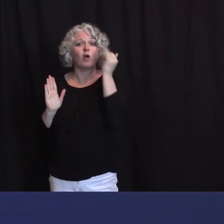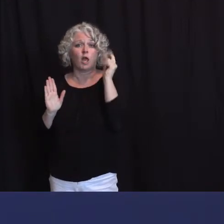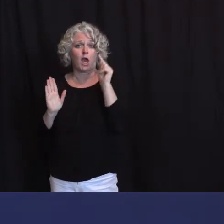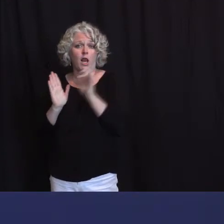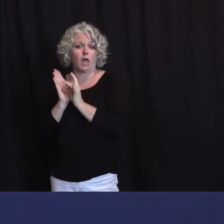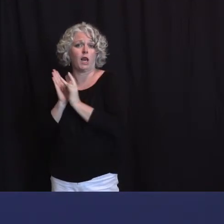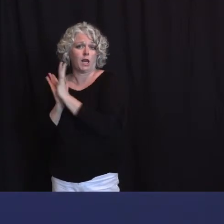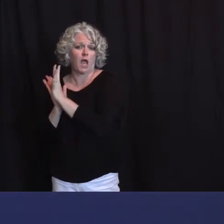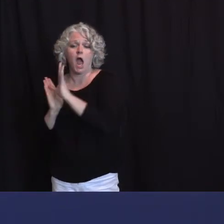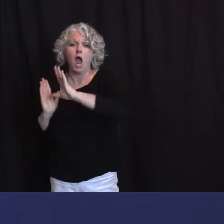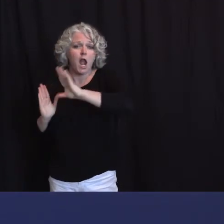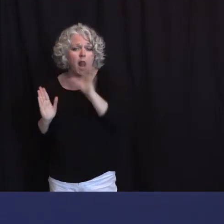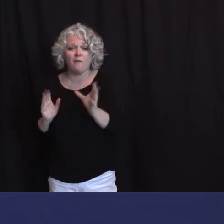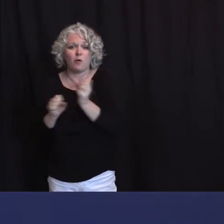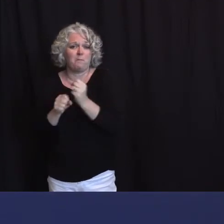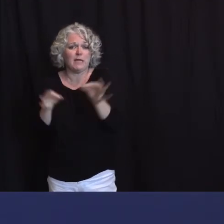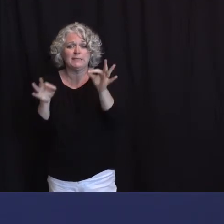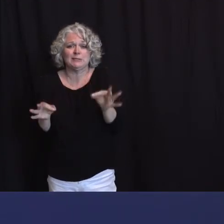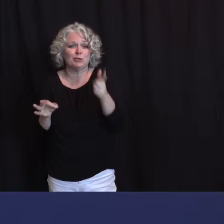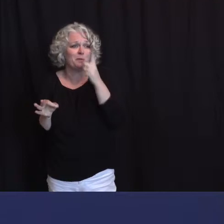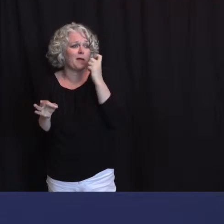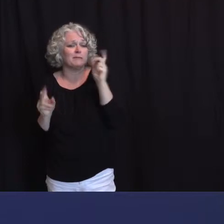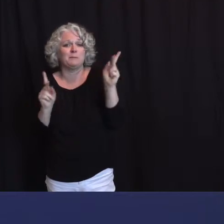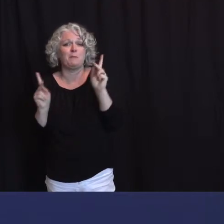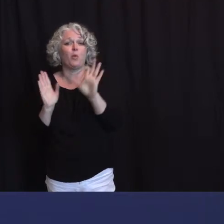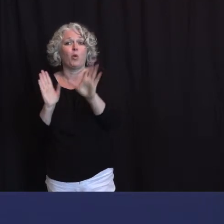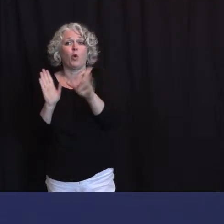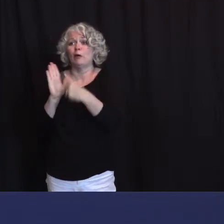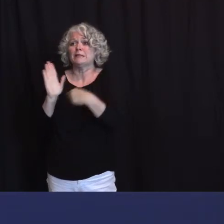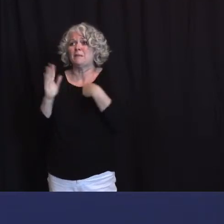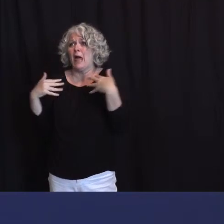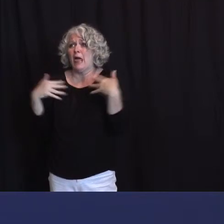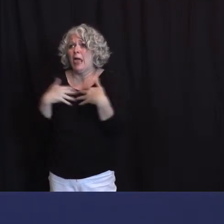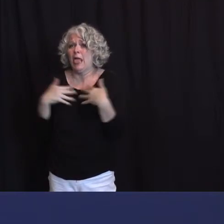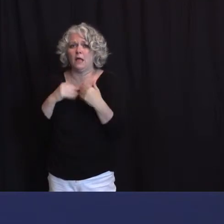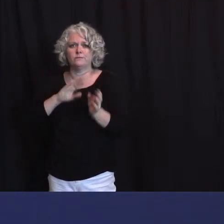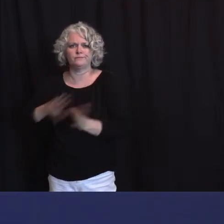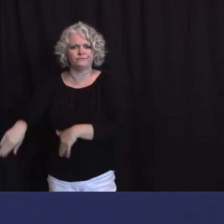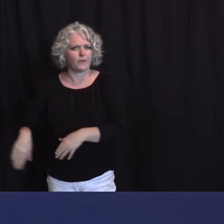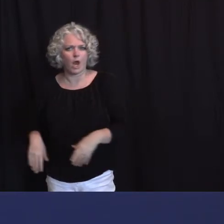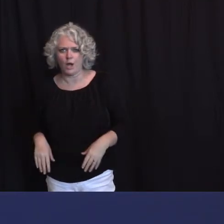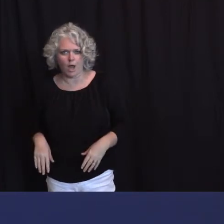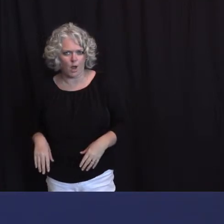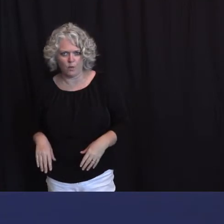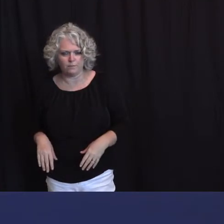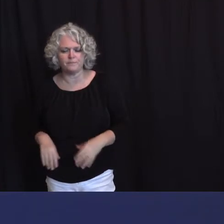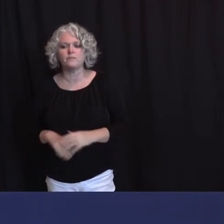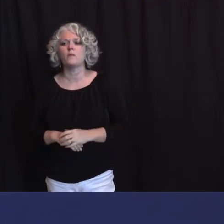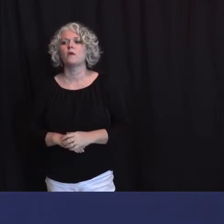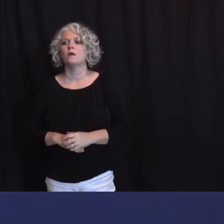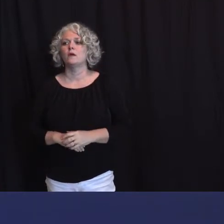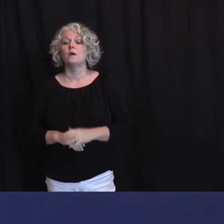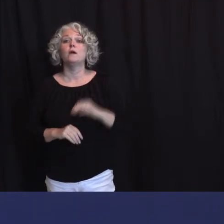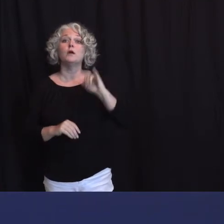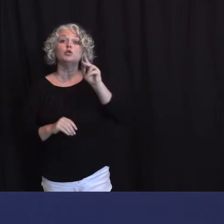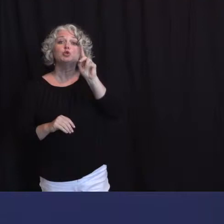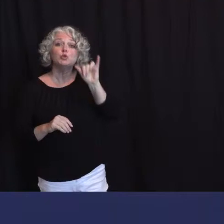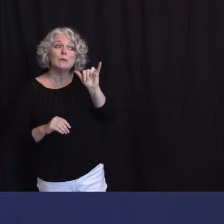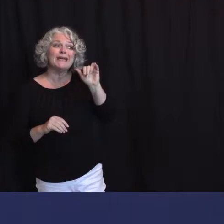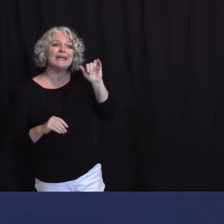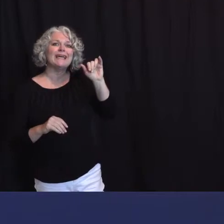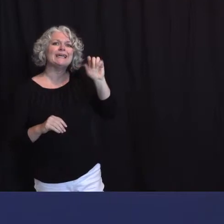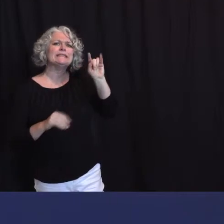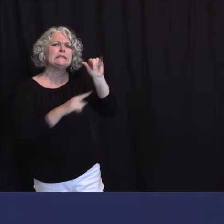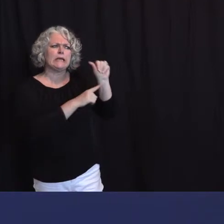into decisions I take. So I'll come back to that in a second. I'll have Judy or Tina address how they